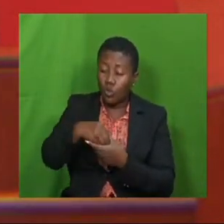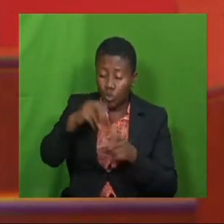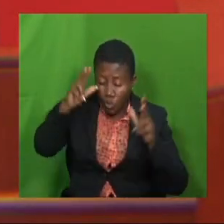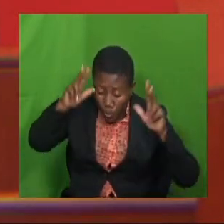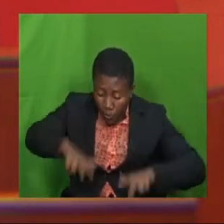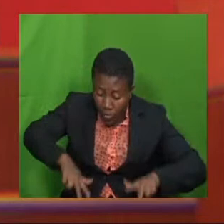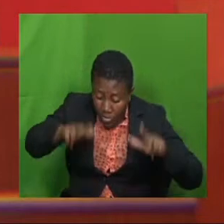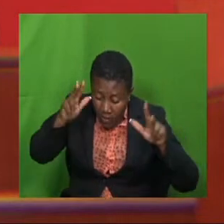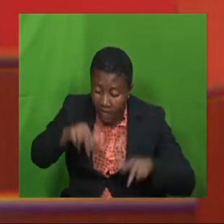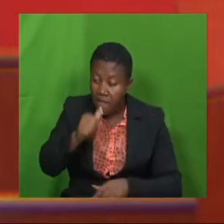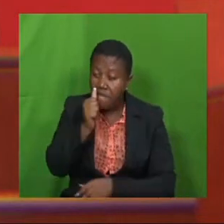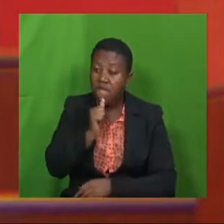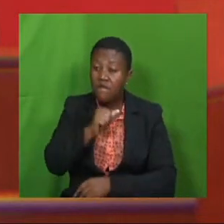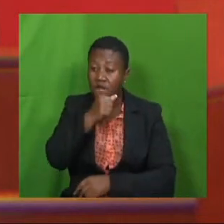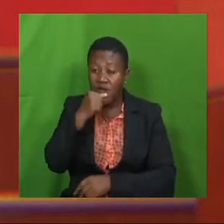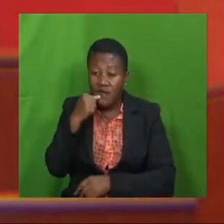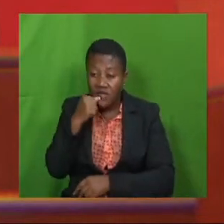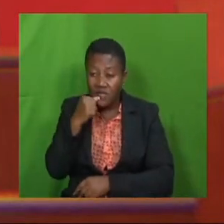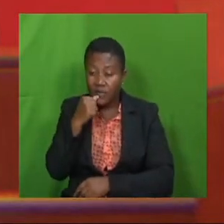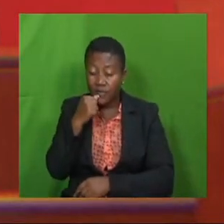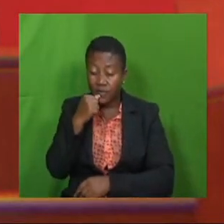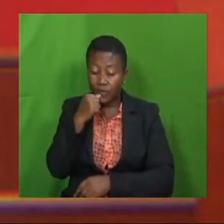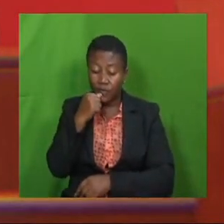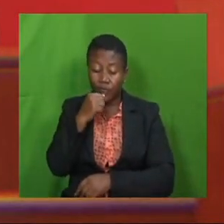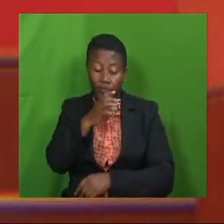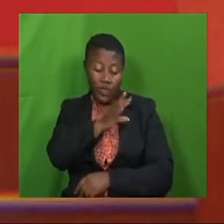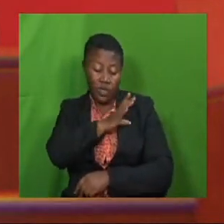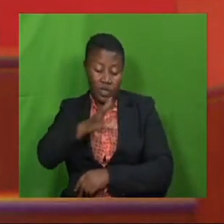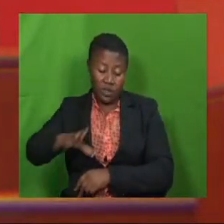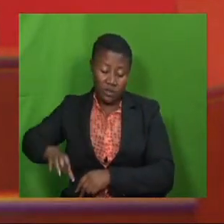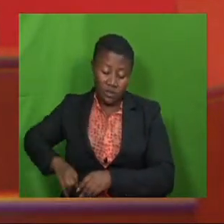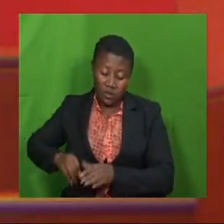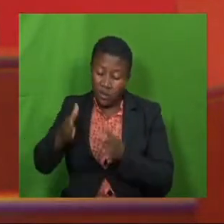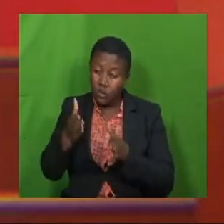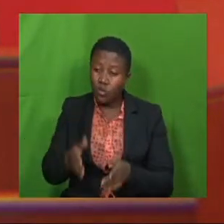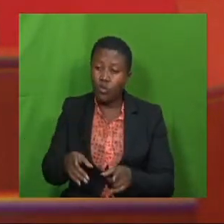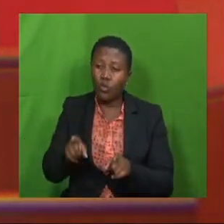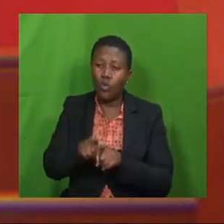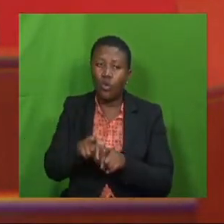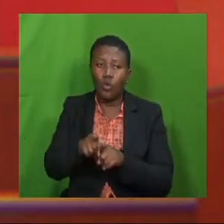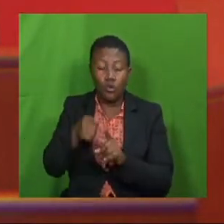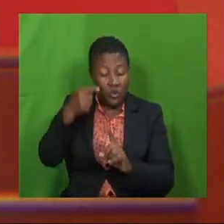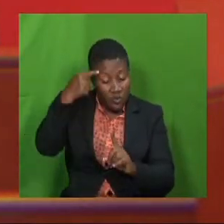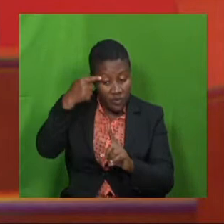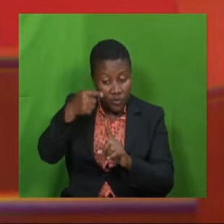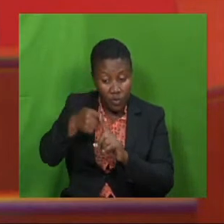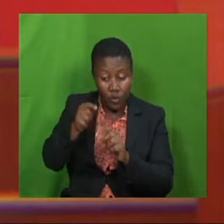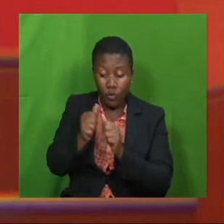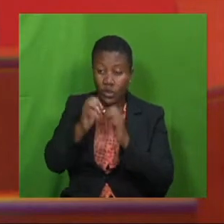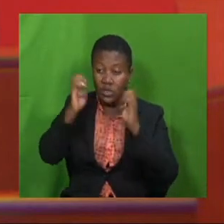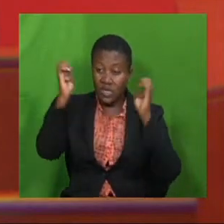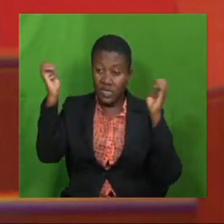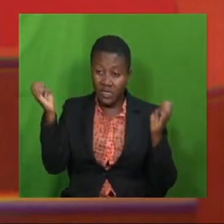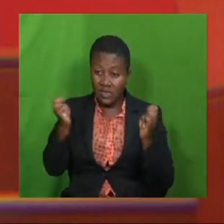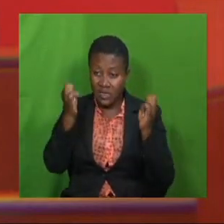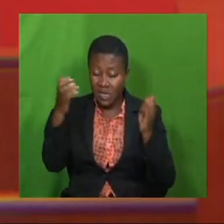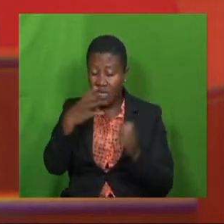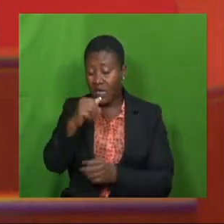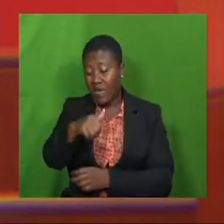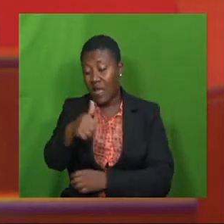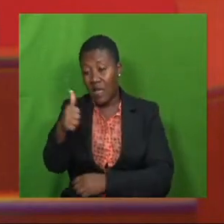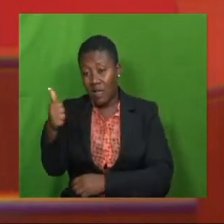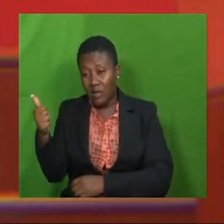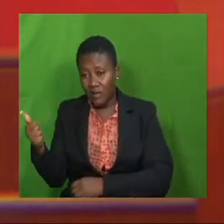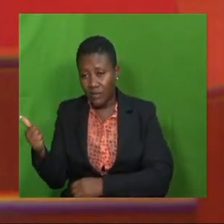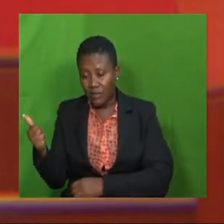few days ago. The Christians also look forward to Easter and many others. I